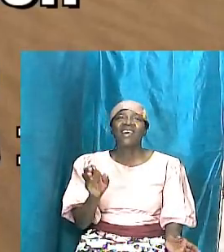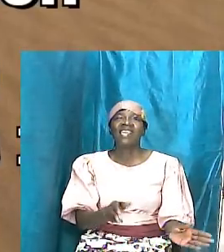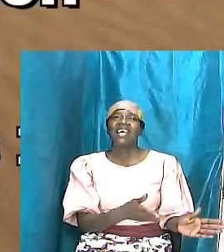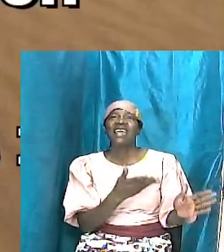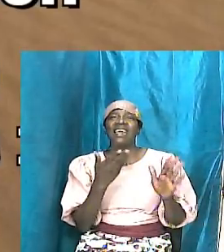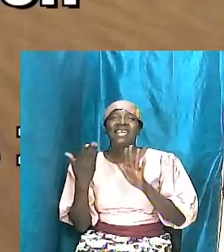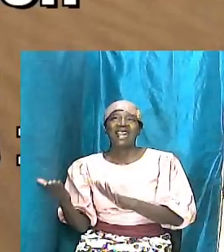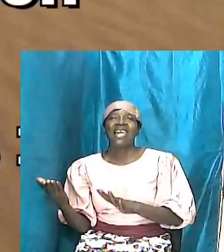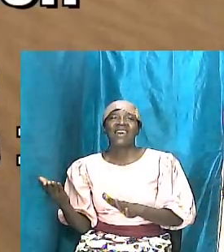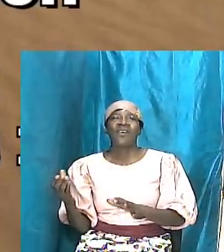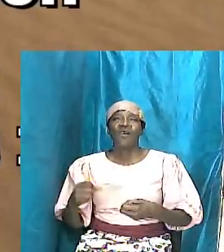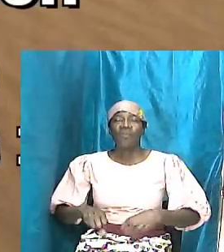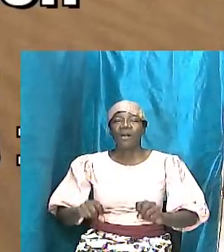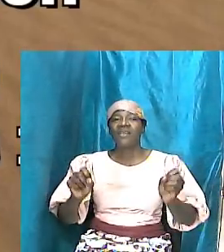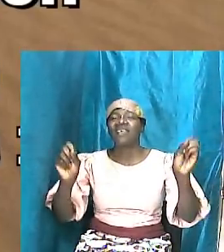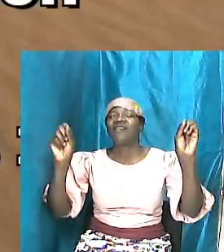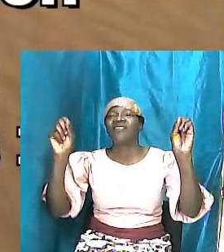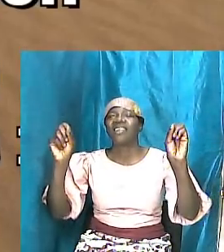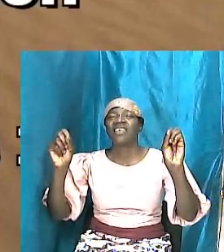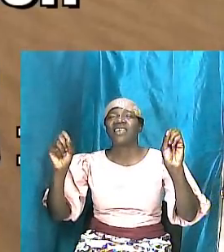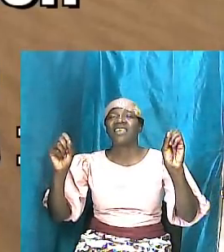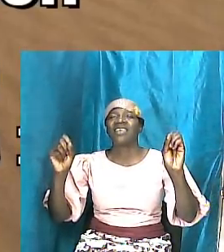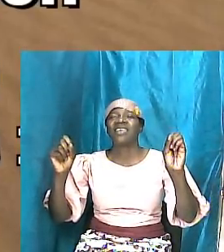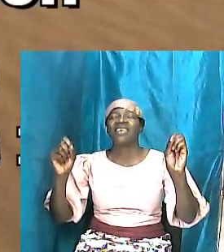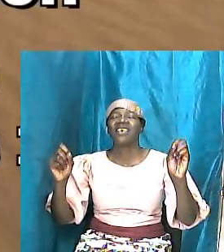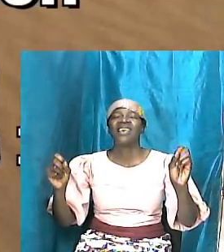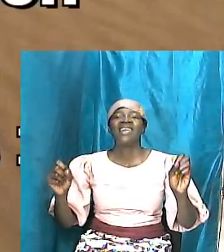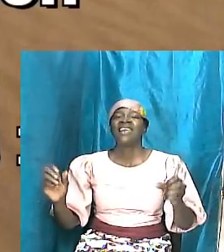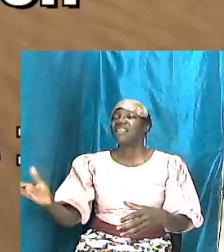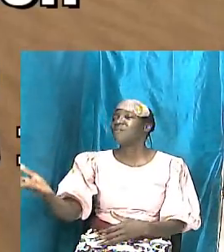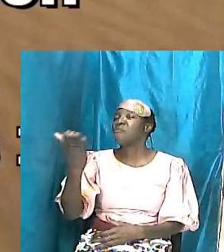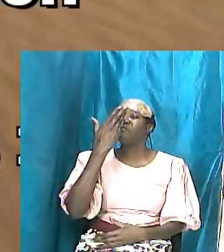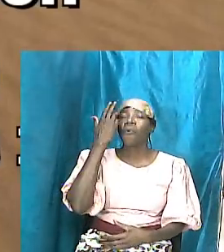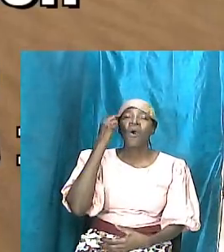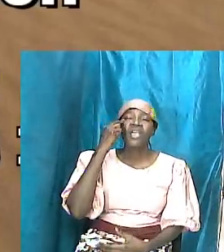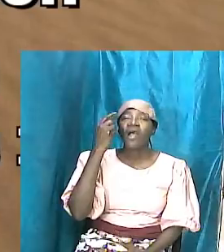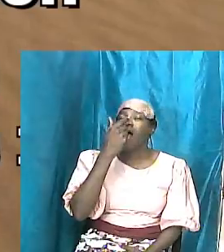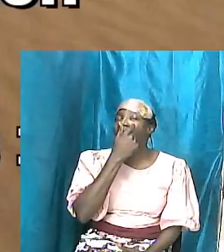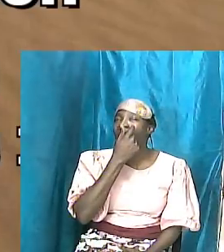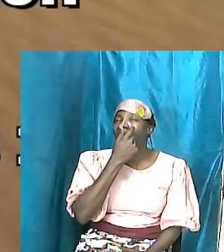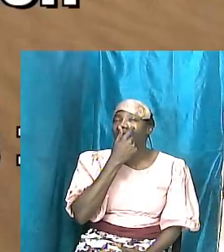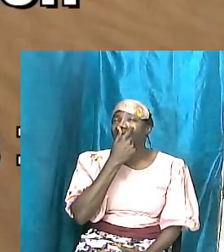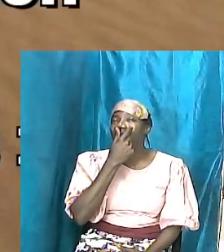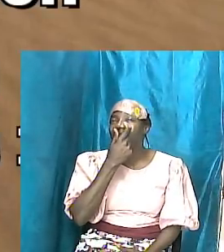and sisters, it is right before our eyes, and